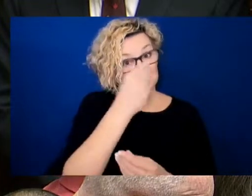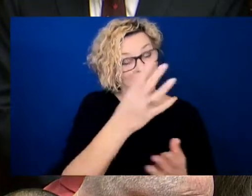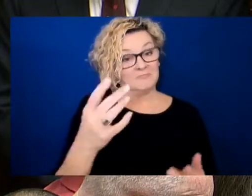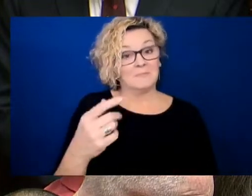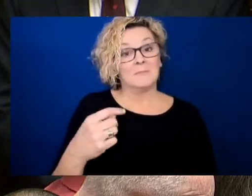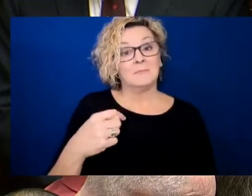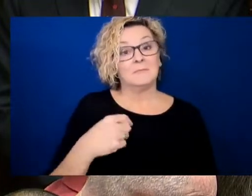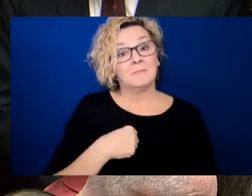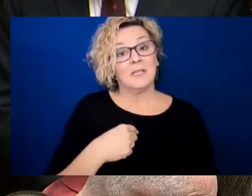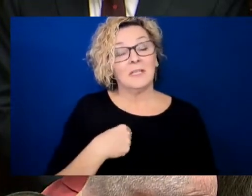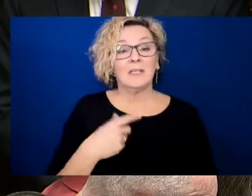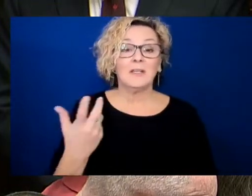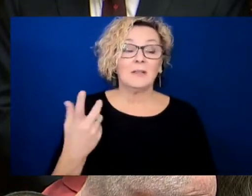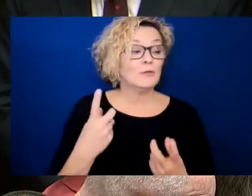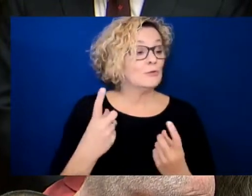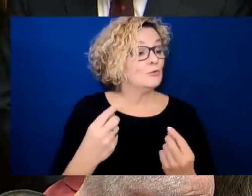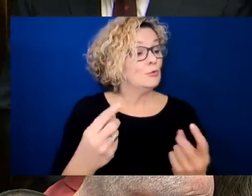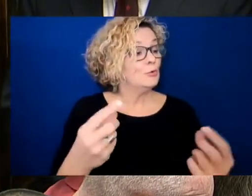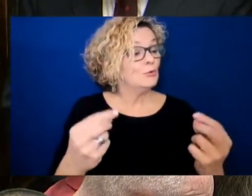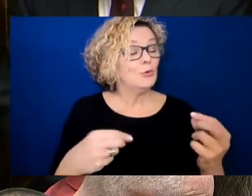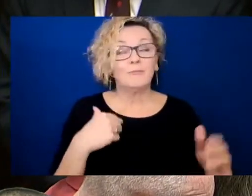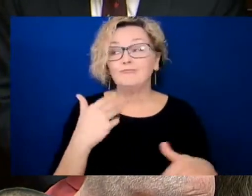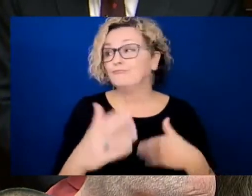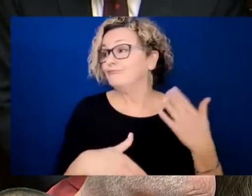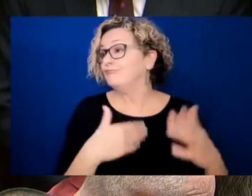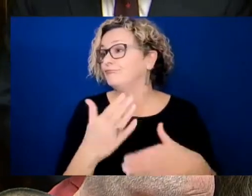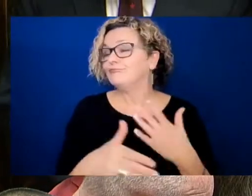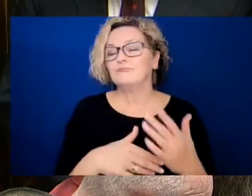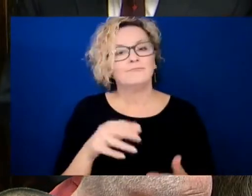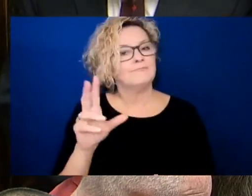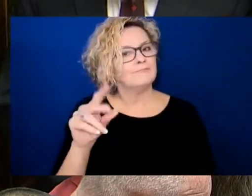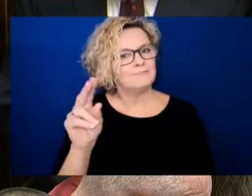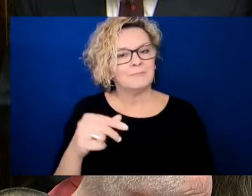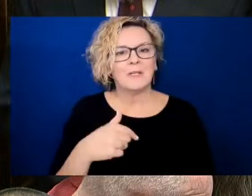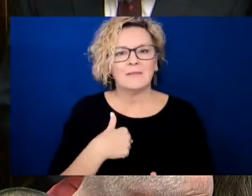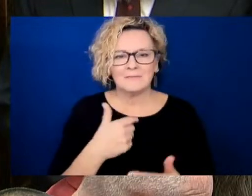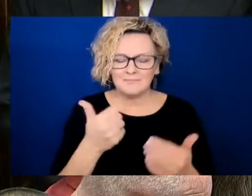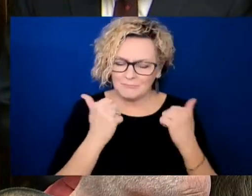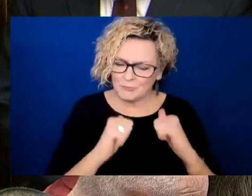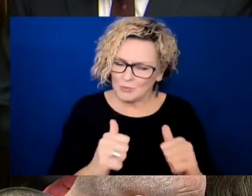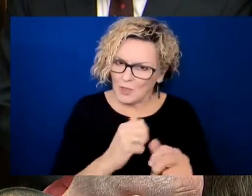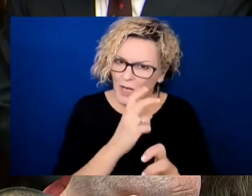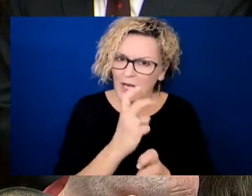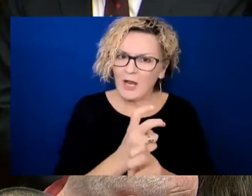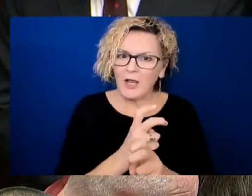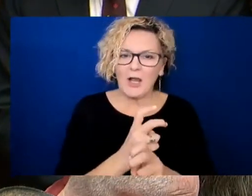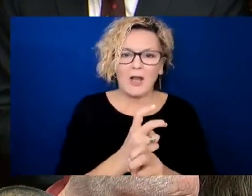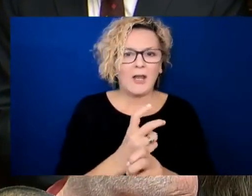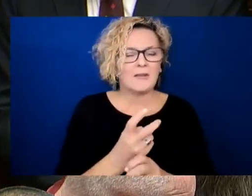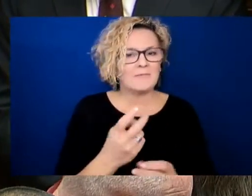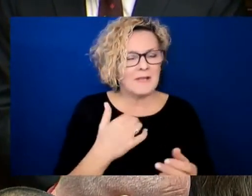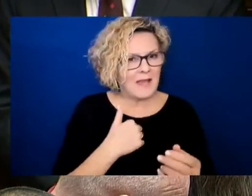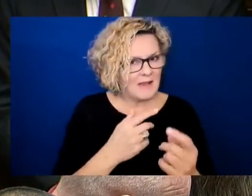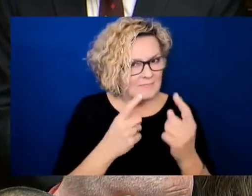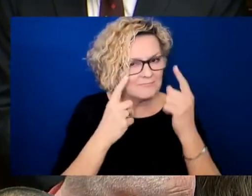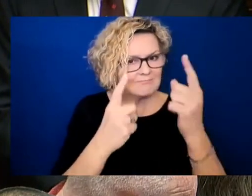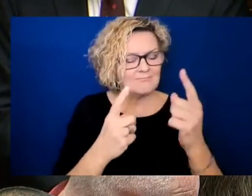my heart, because each individual, you guys are all beautiful flowers from your parents,